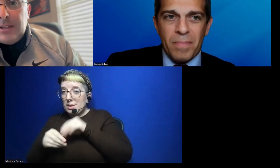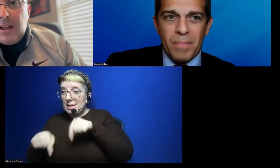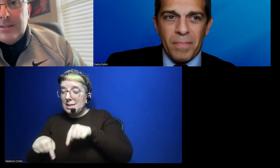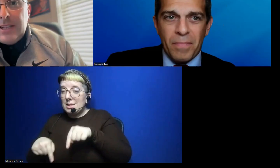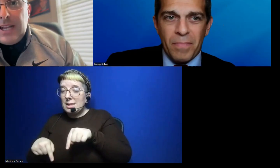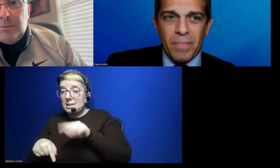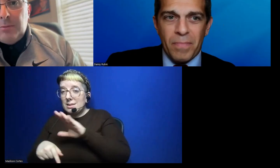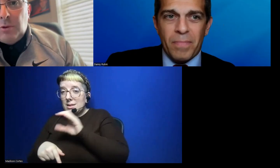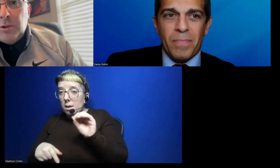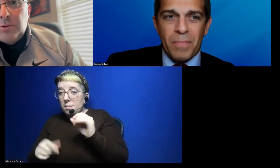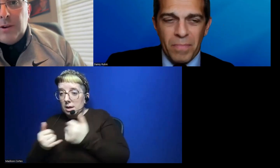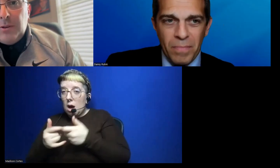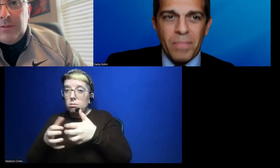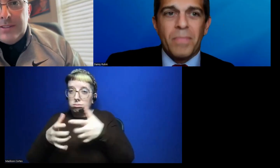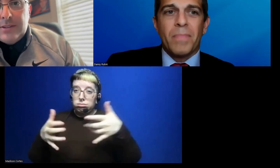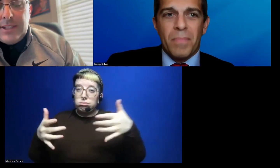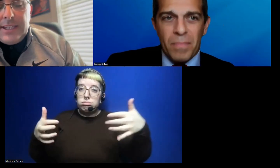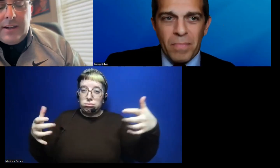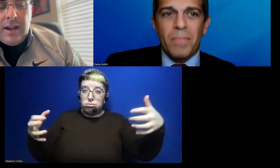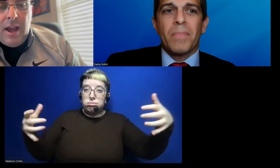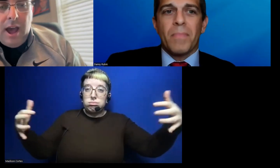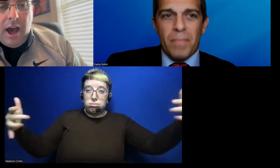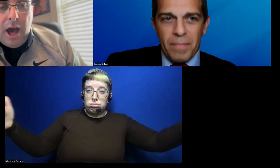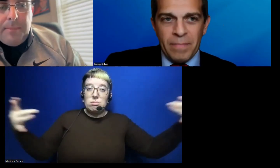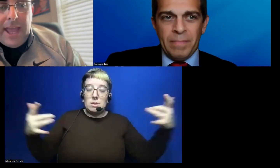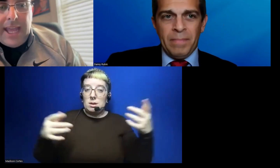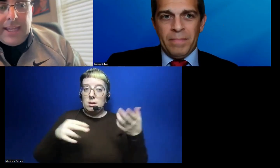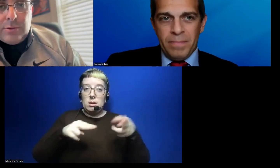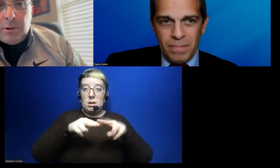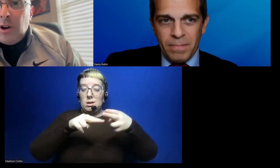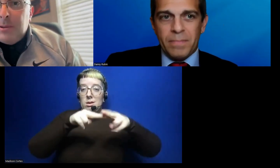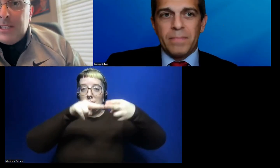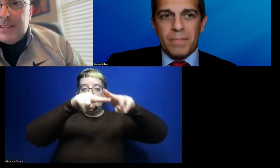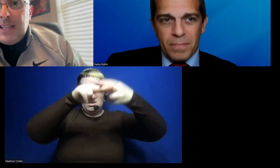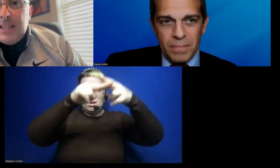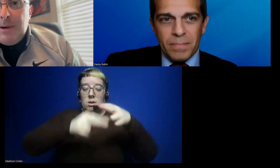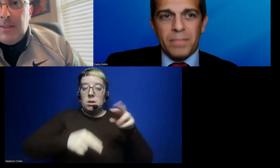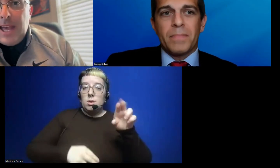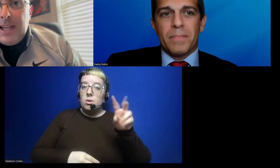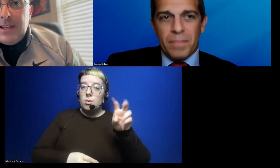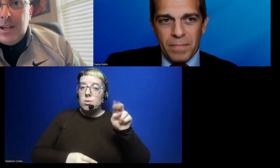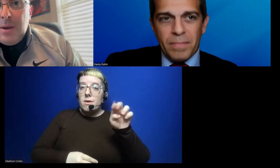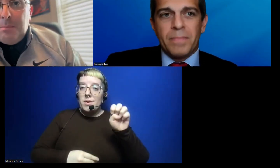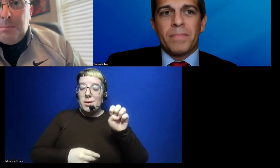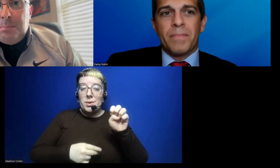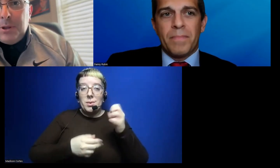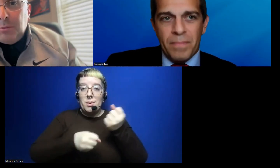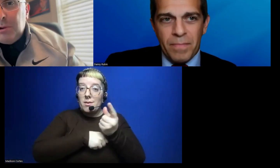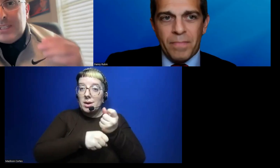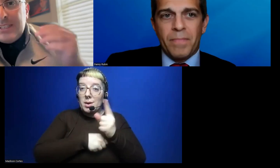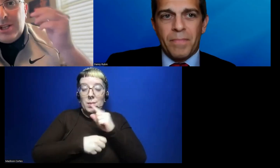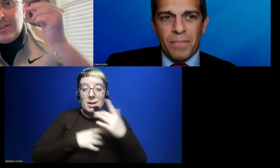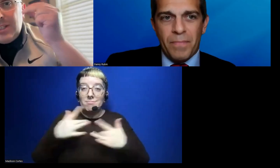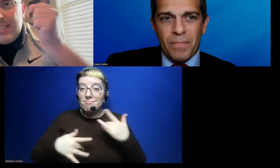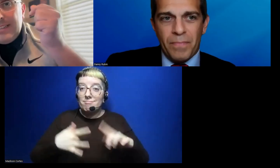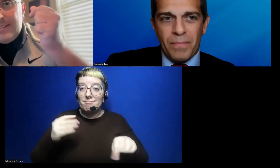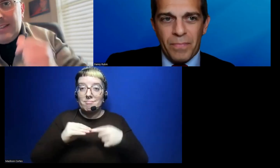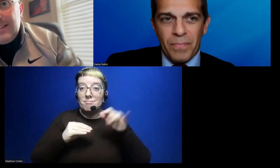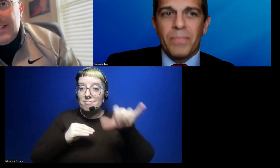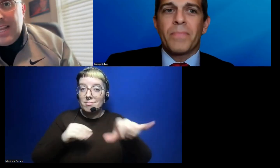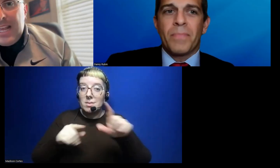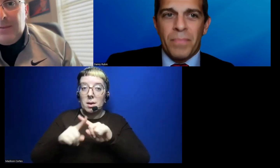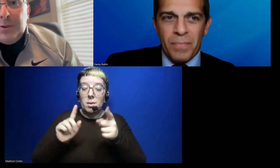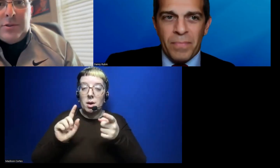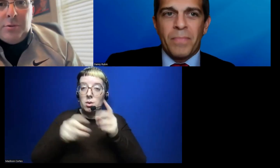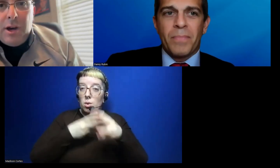under $10 million in gross revenue every single year. And so we're incredibly excited about that. But the world can change in an